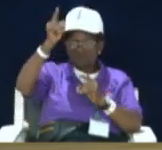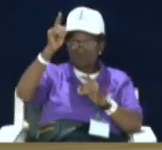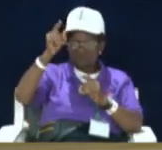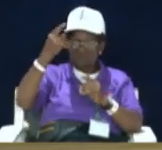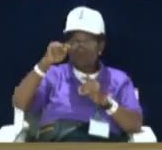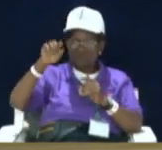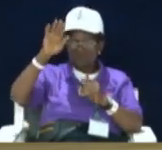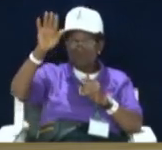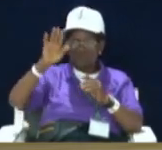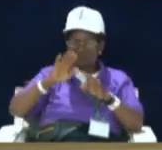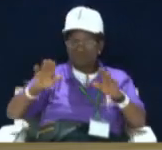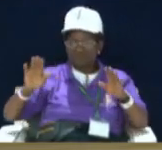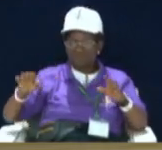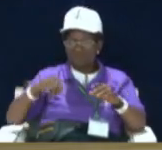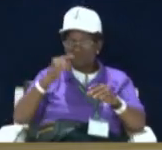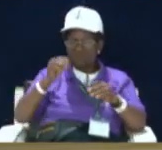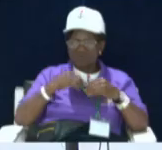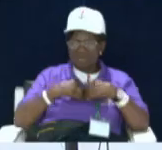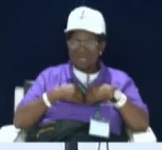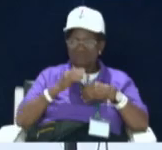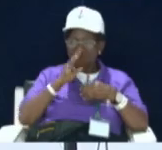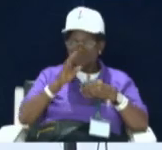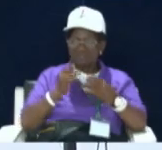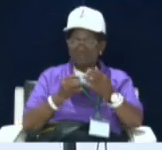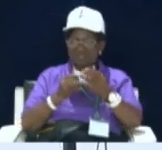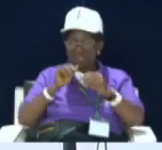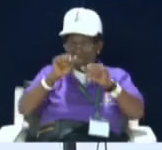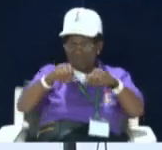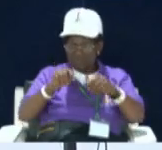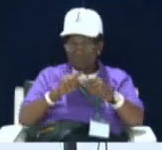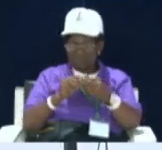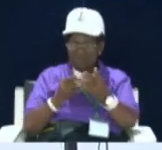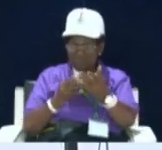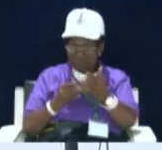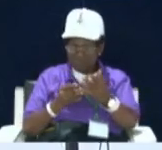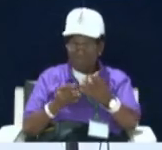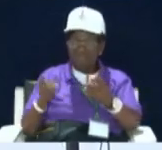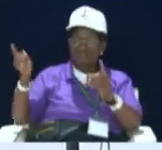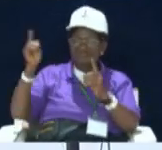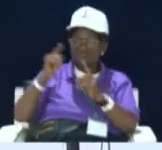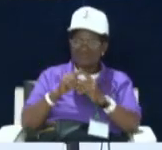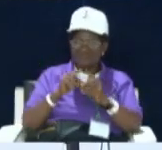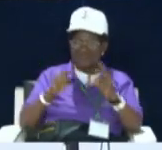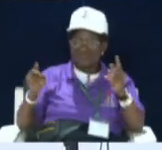your children who have been able to wait at the very last moment, thank you.